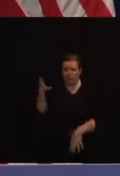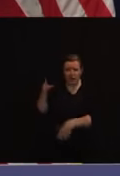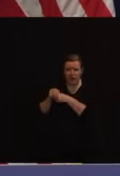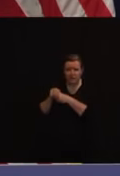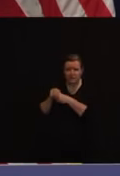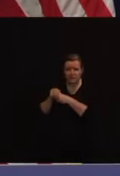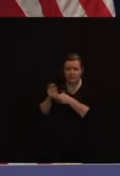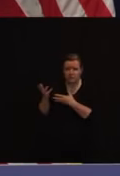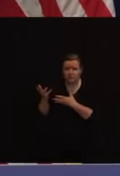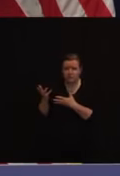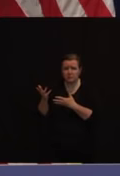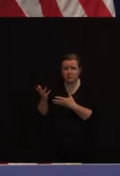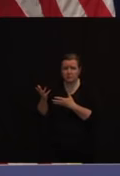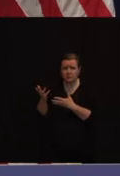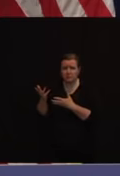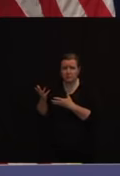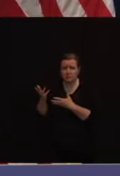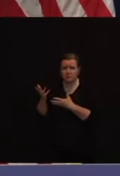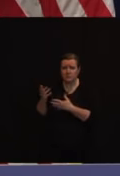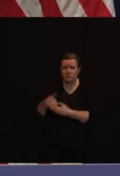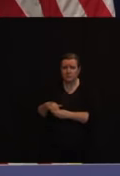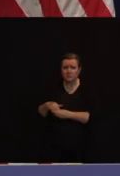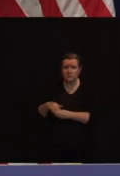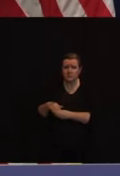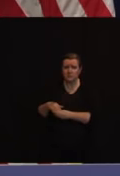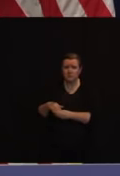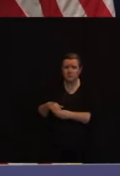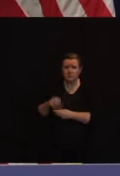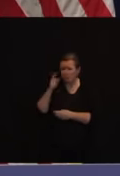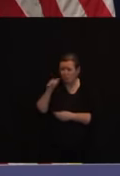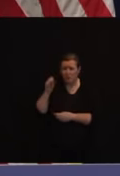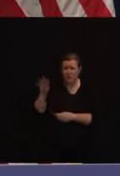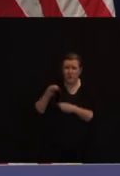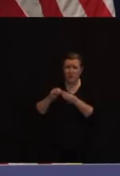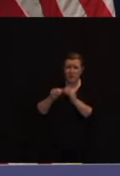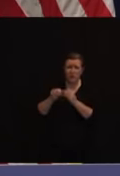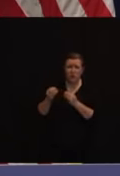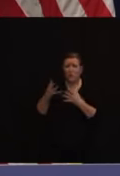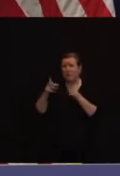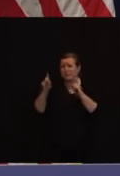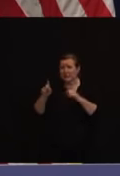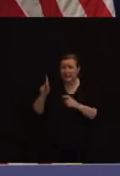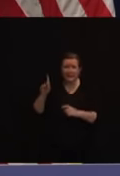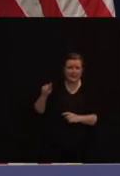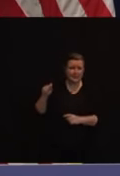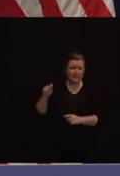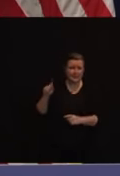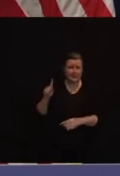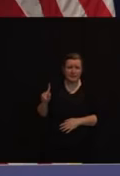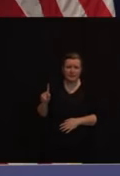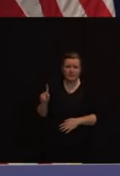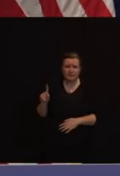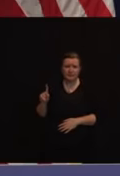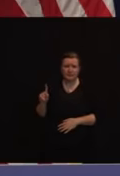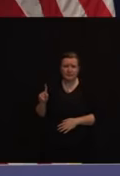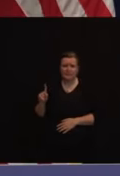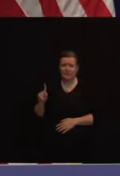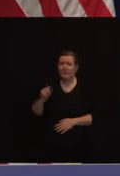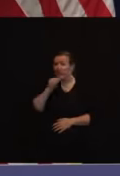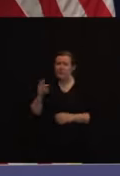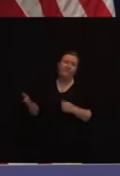I just by giving the number earlier didn't give the proper context that, as you rightfully point out, this is the